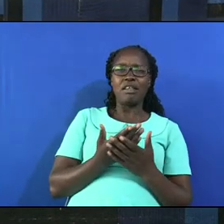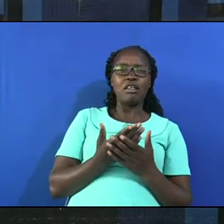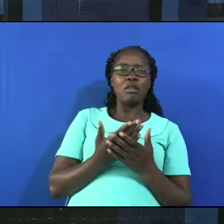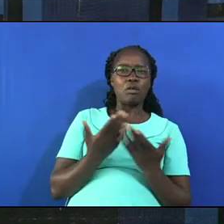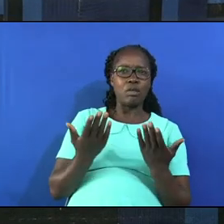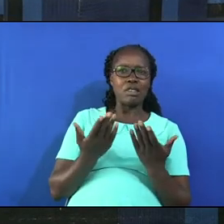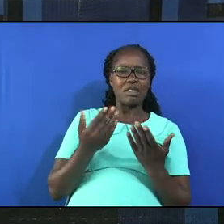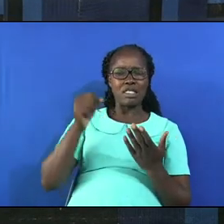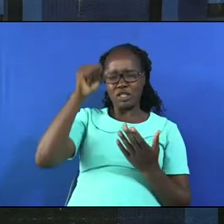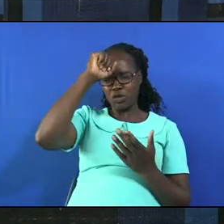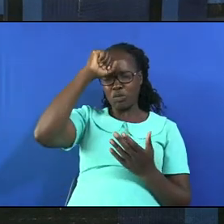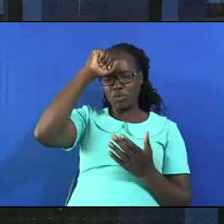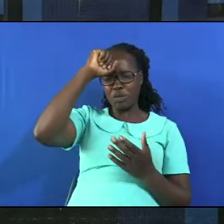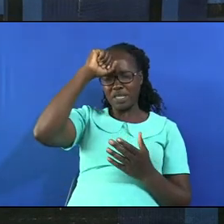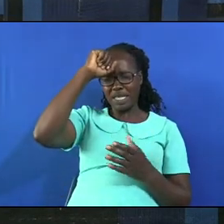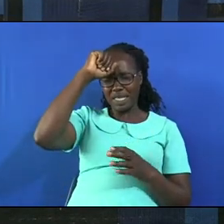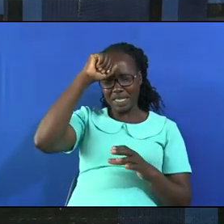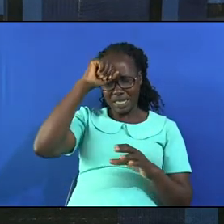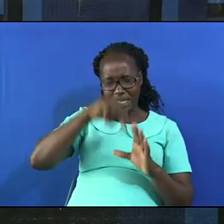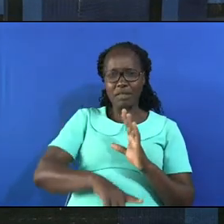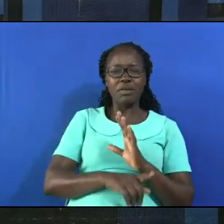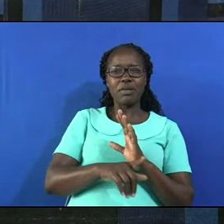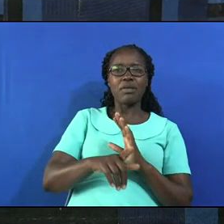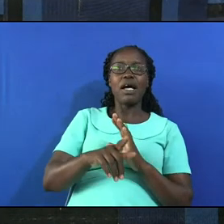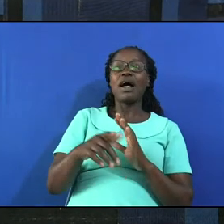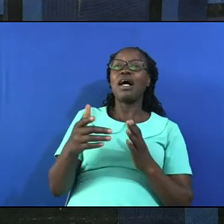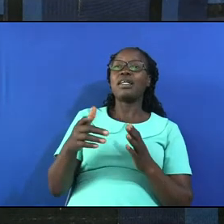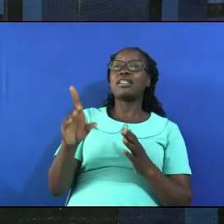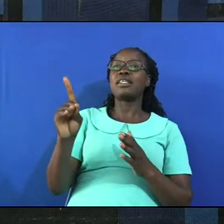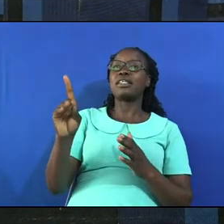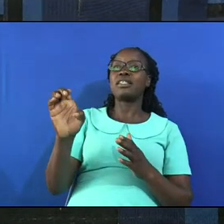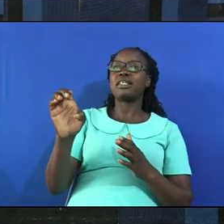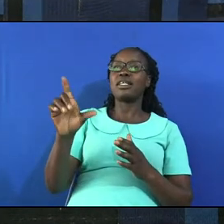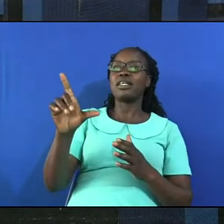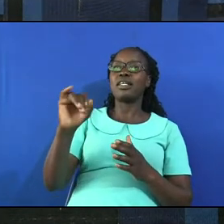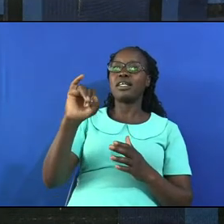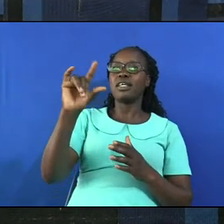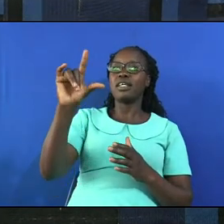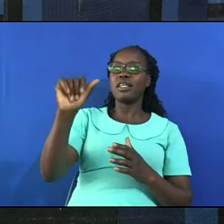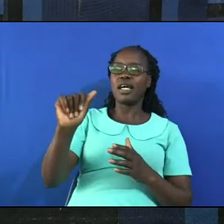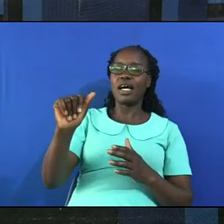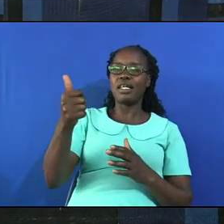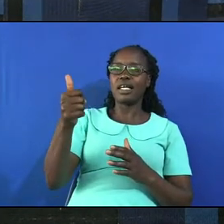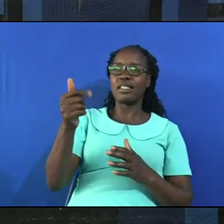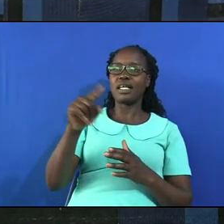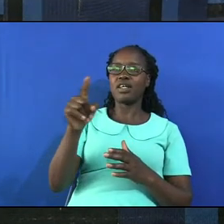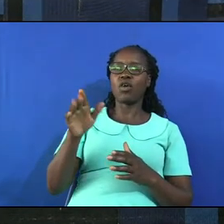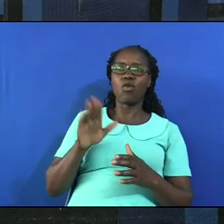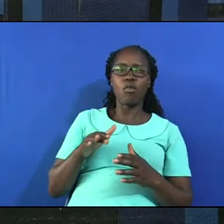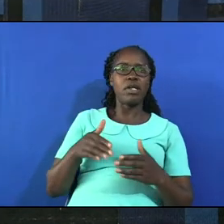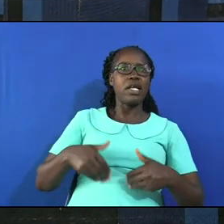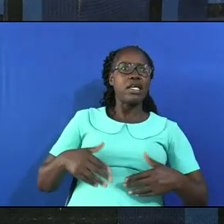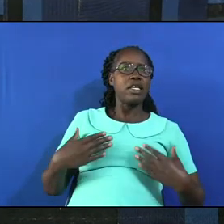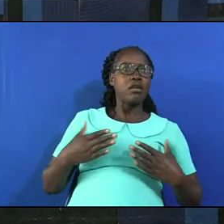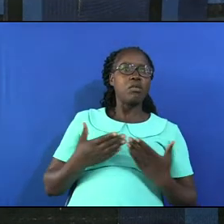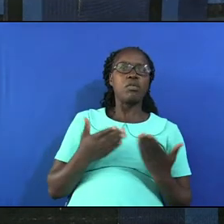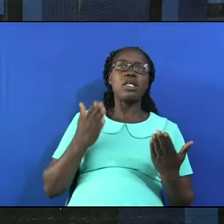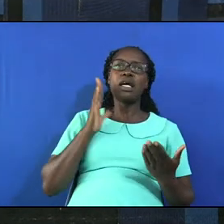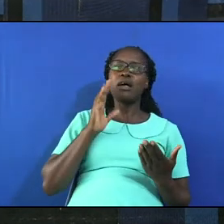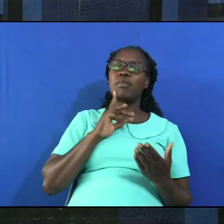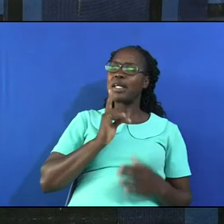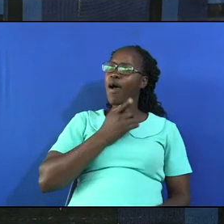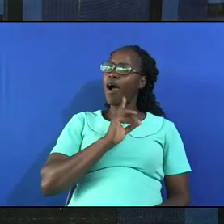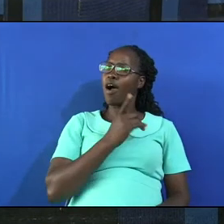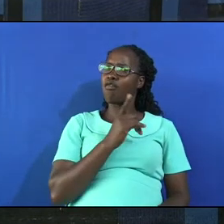enough to go for Delilah, another wrong woman. And I know there are young people here. Your parents